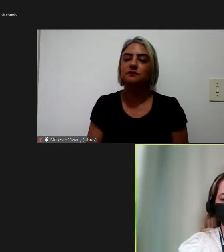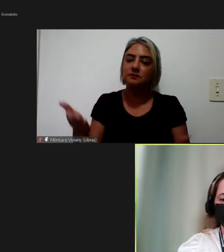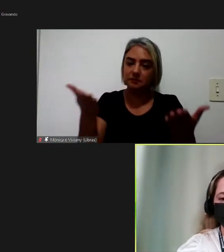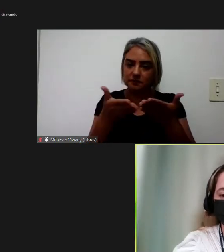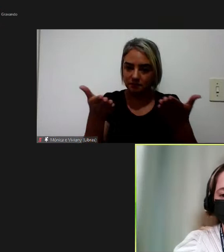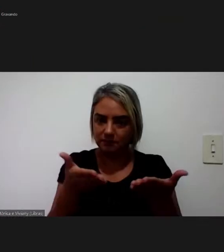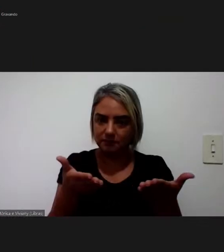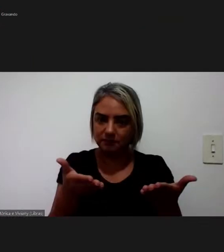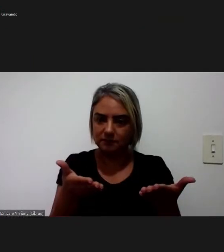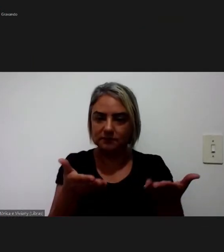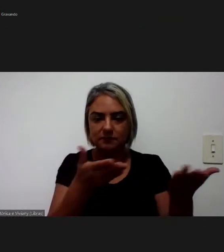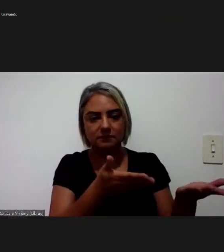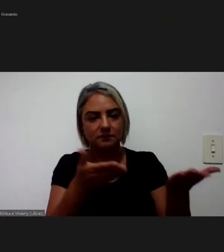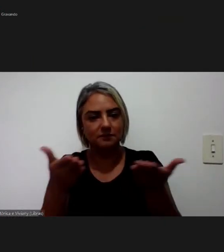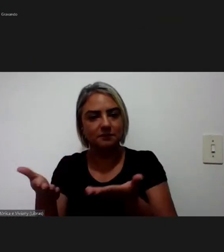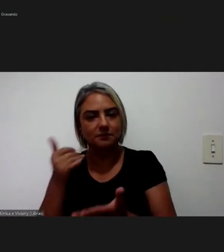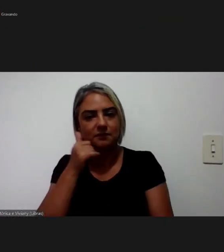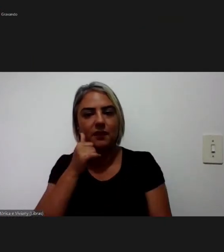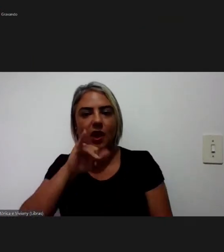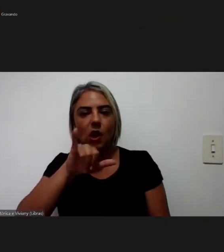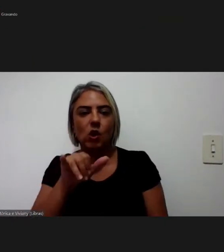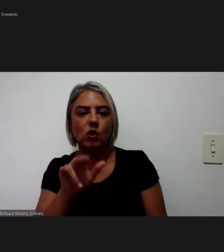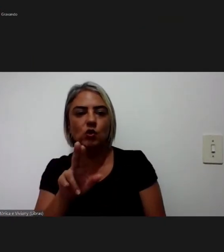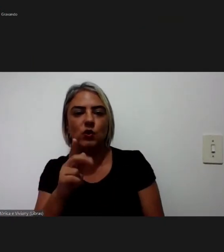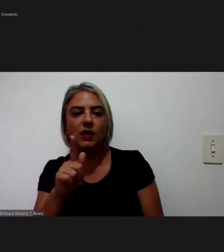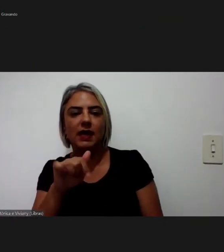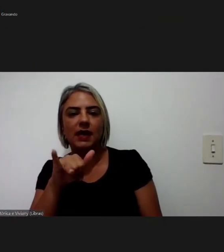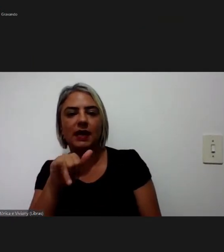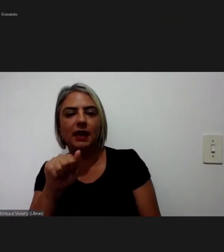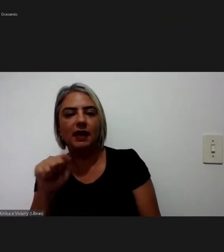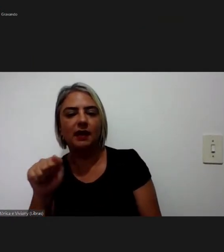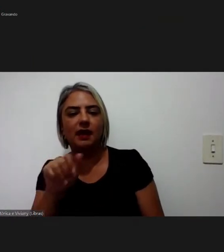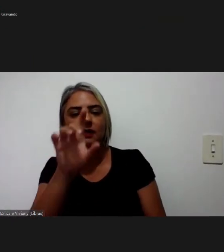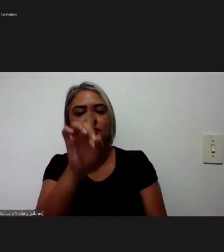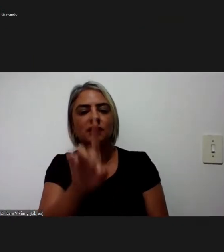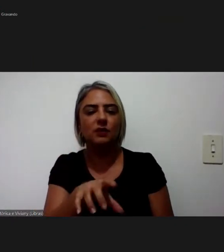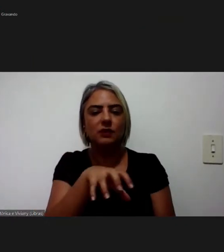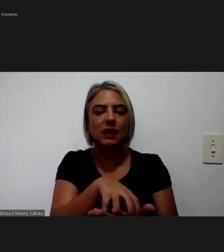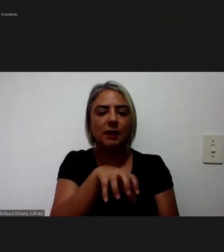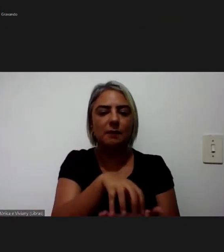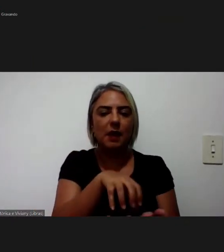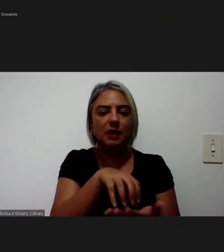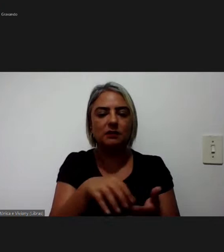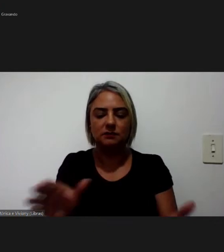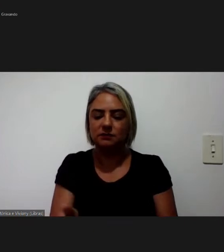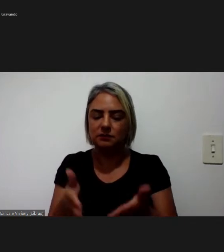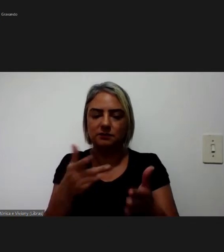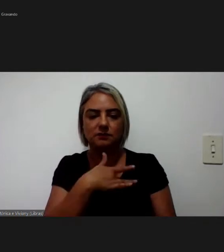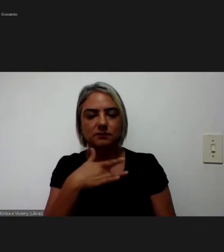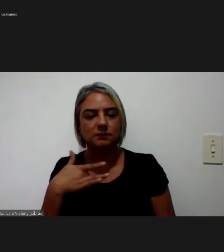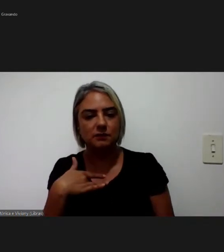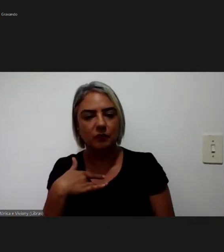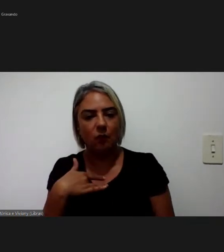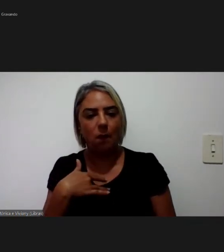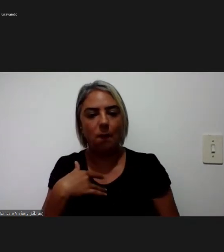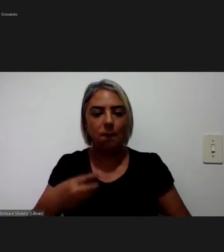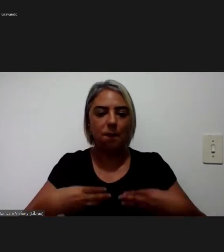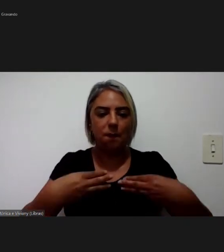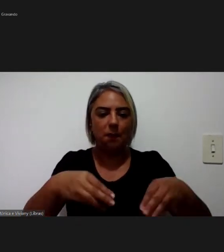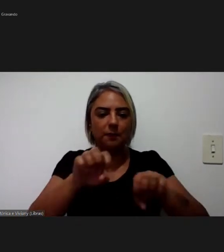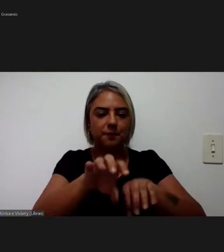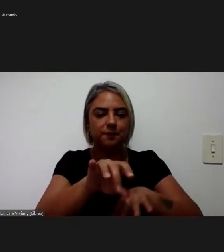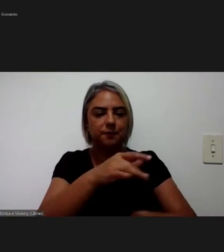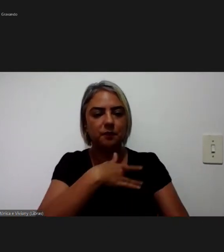Cristiane. Convido a senhora Juliana So I Rezende, invite diretora do Departamento Miss de Promoção da Juliana, Saúde do Ministério da with Saúde,